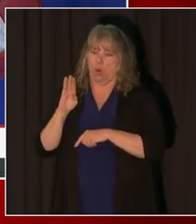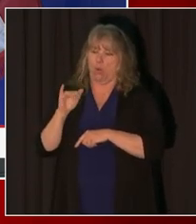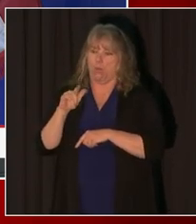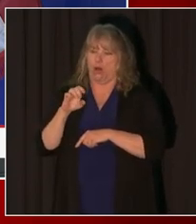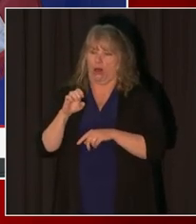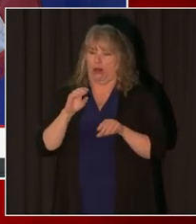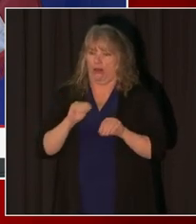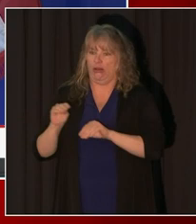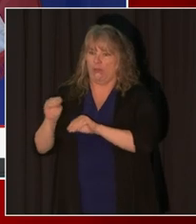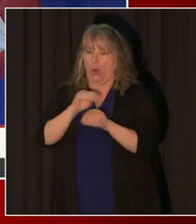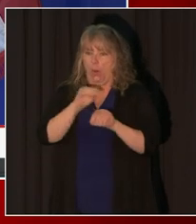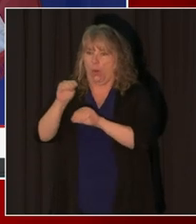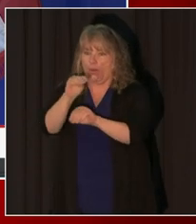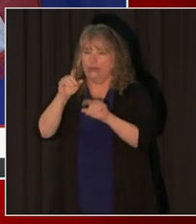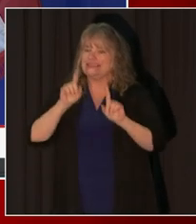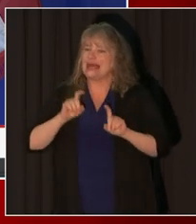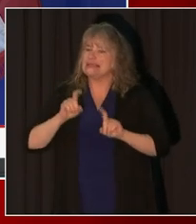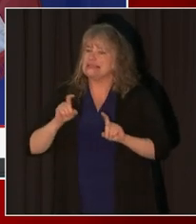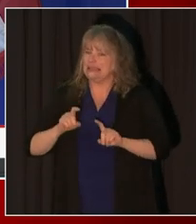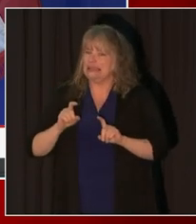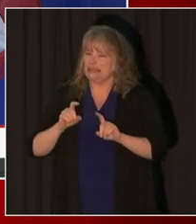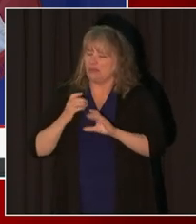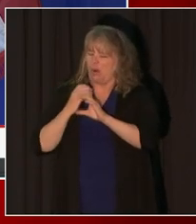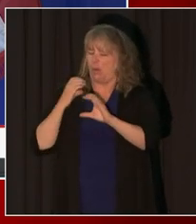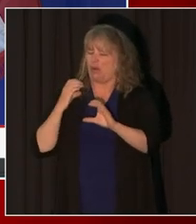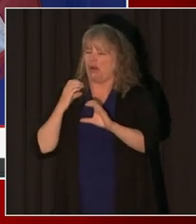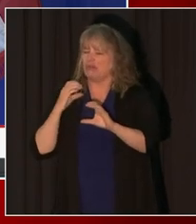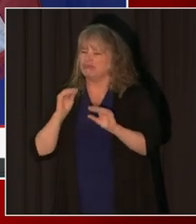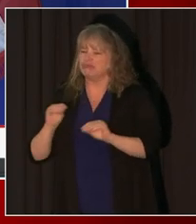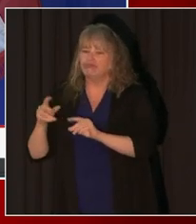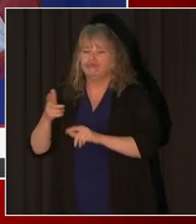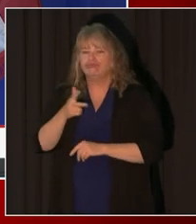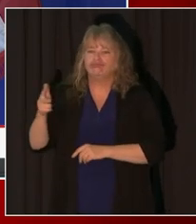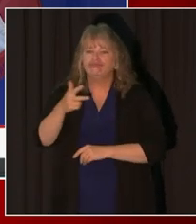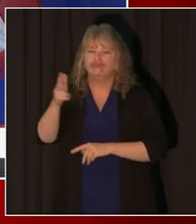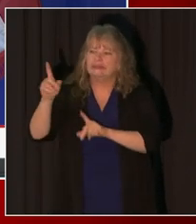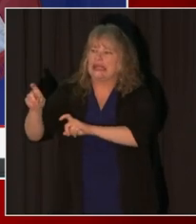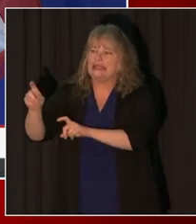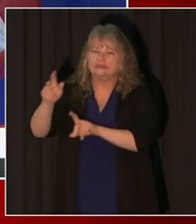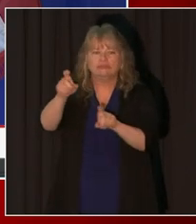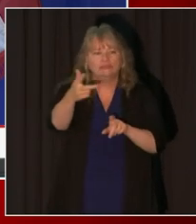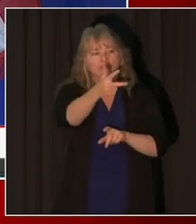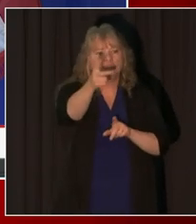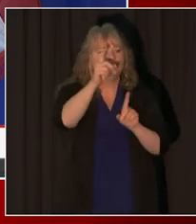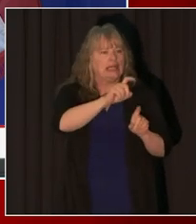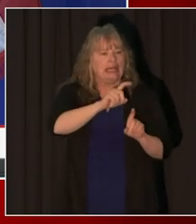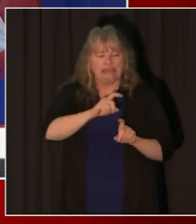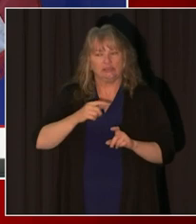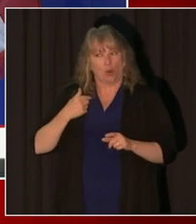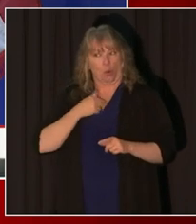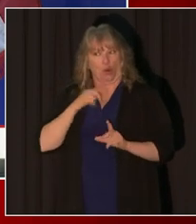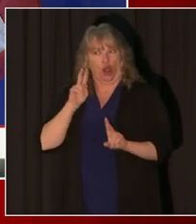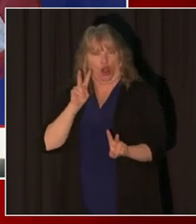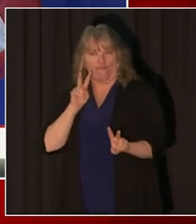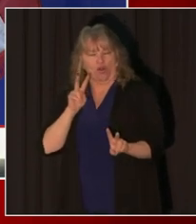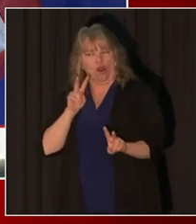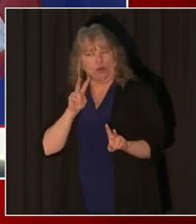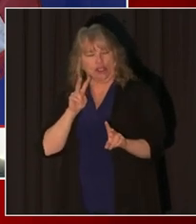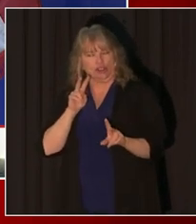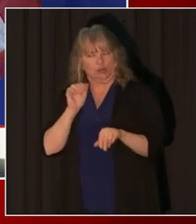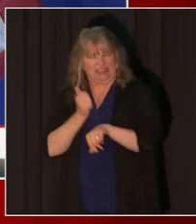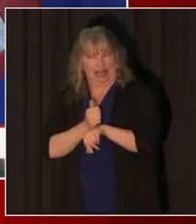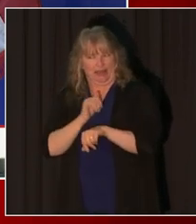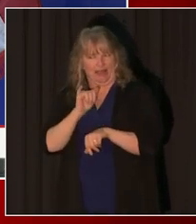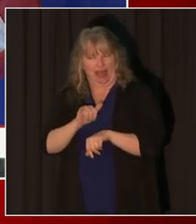and getting out in the community, and we look forward to making those schedules available in the very near